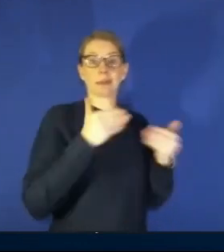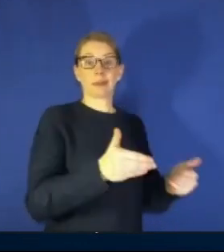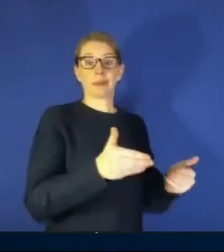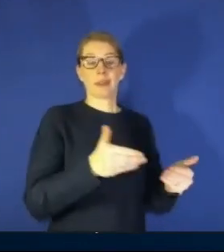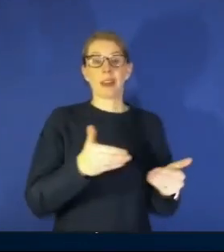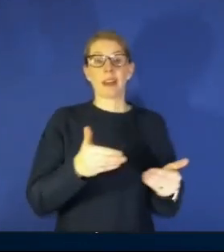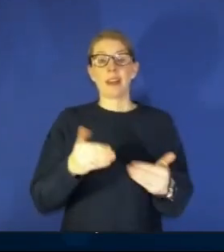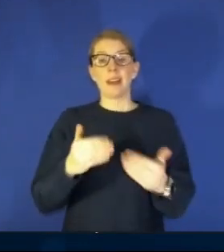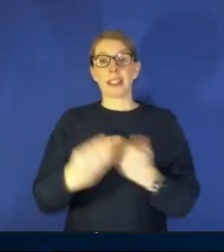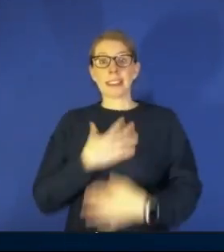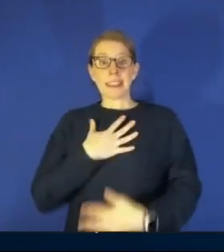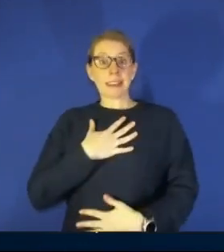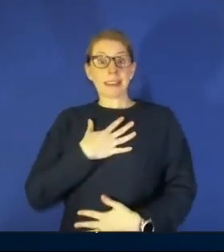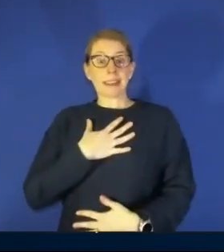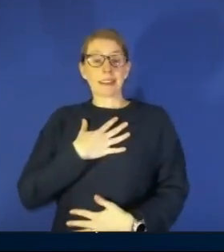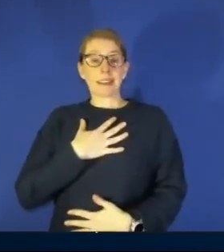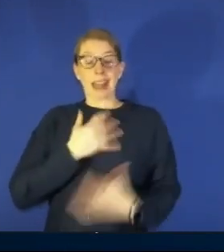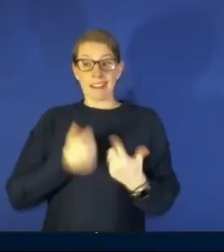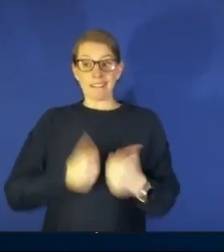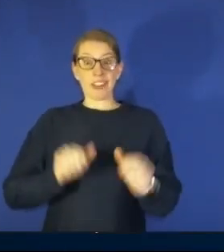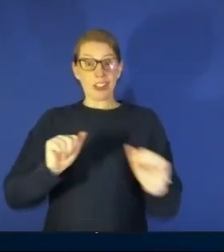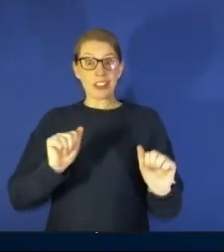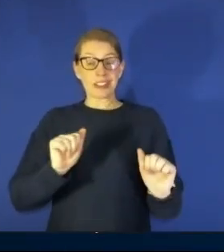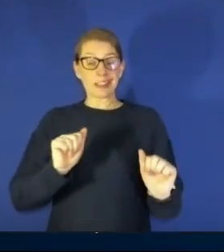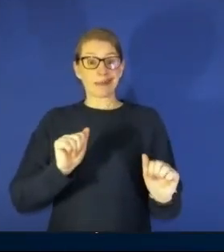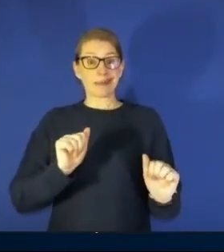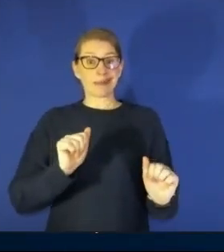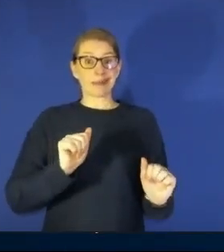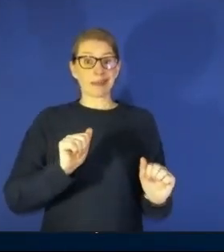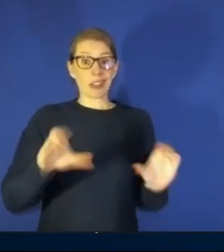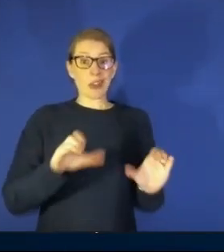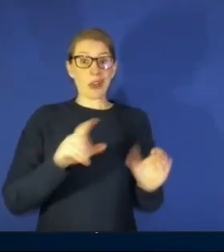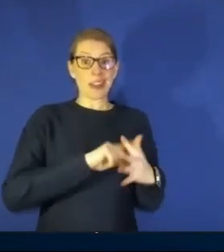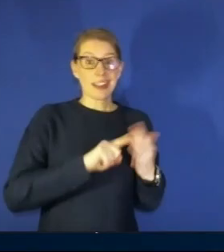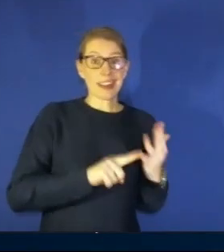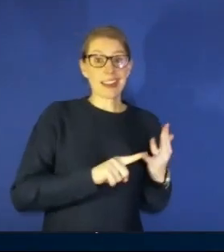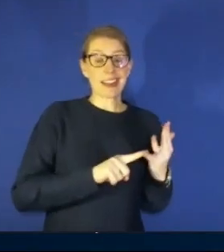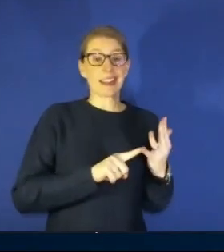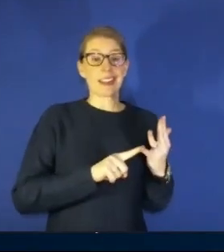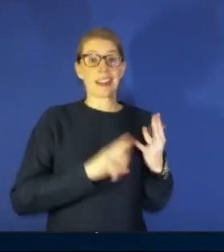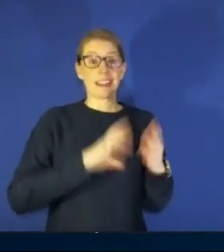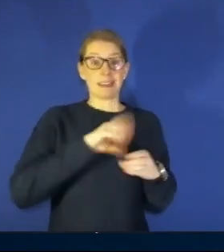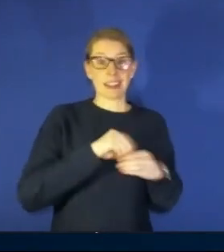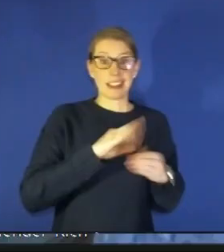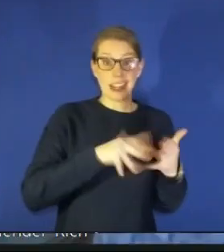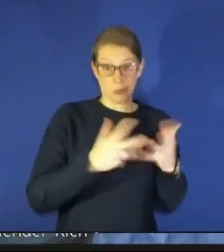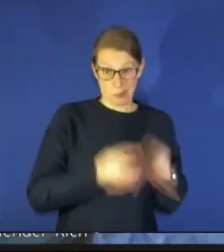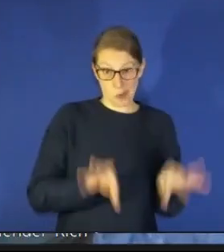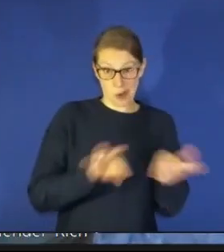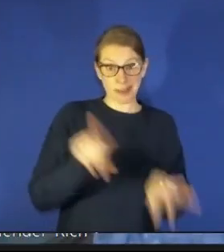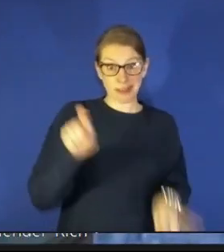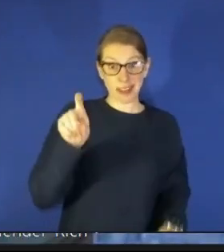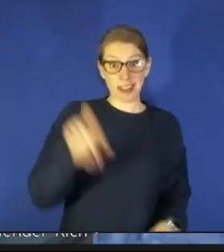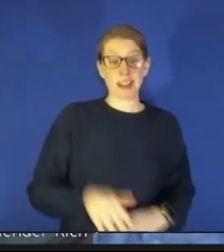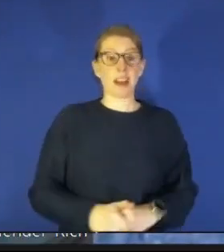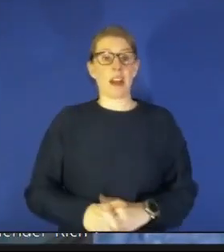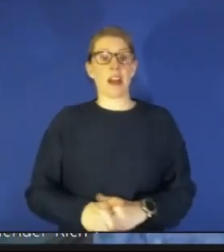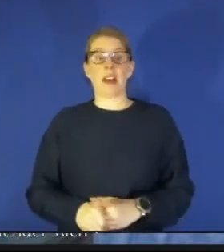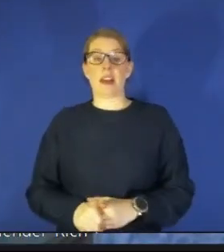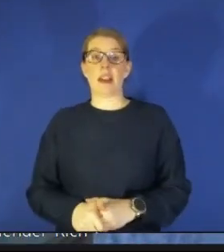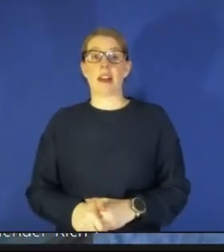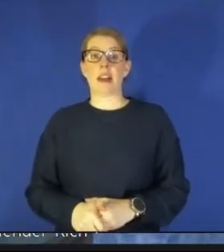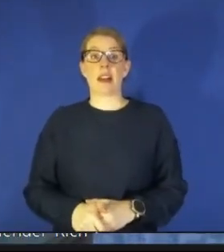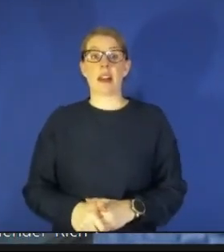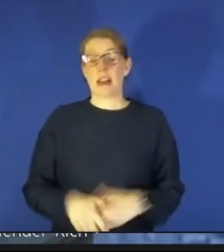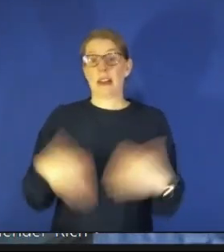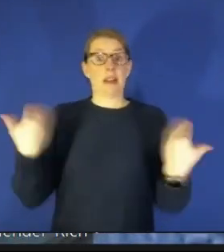make an effort to do those things and to put those things in our schedules? What kind of difference does that make? Yeah, I mean,